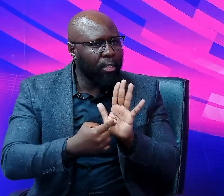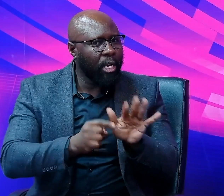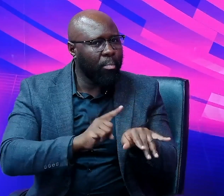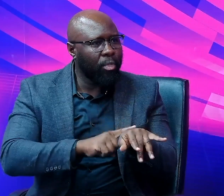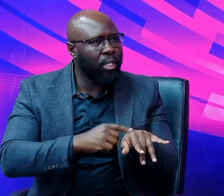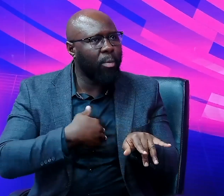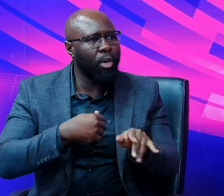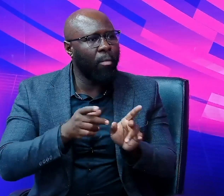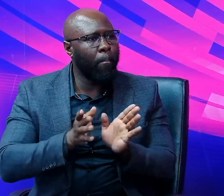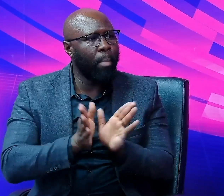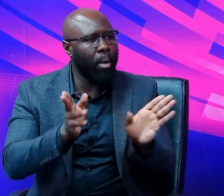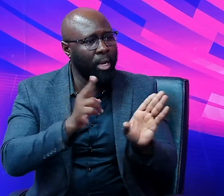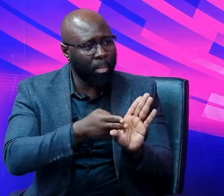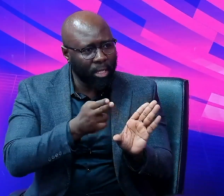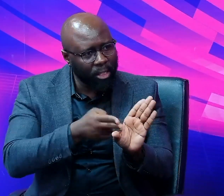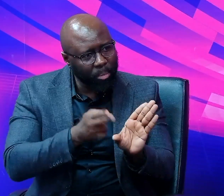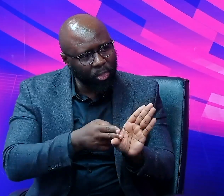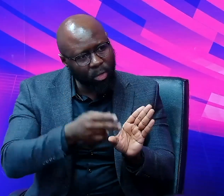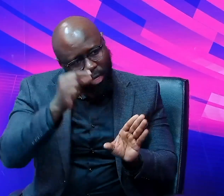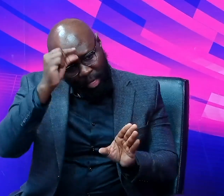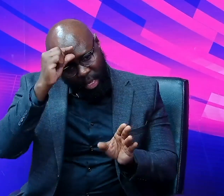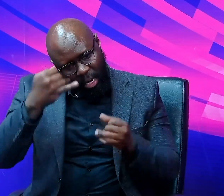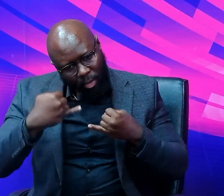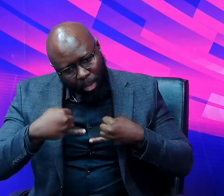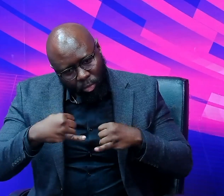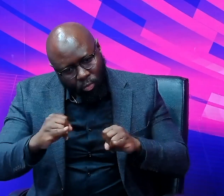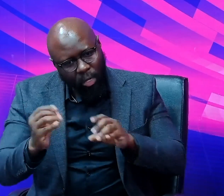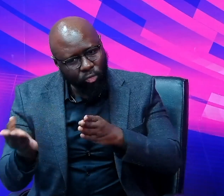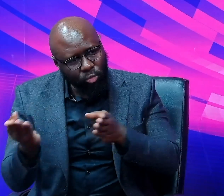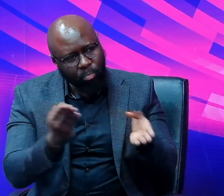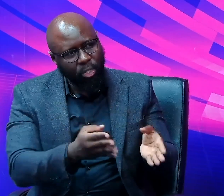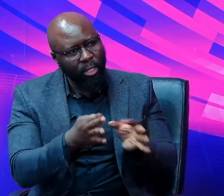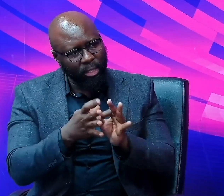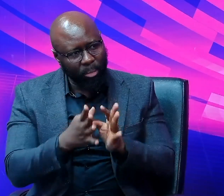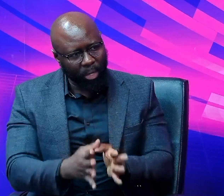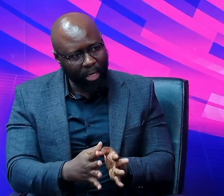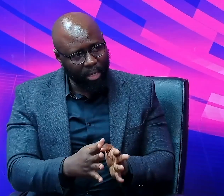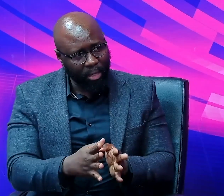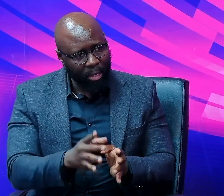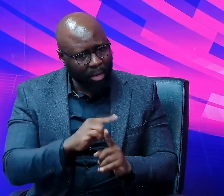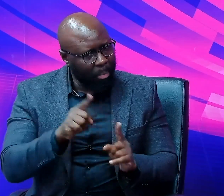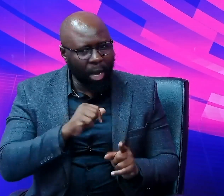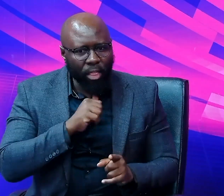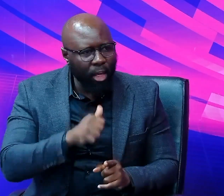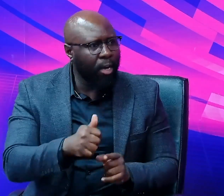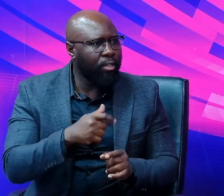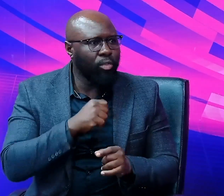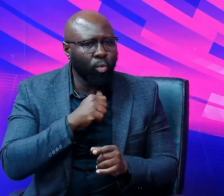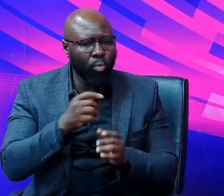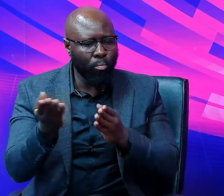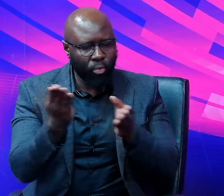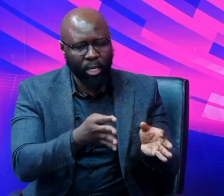see that the Kenyan government, whenever there is a public participation, the government has tried to bring